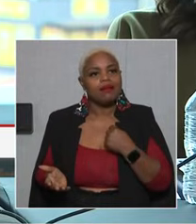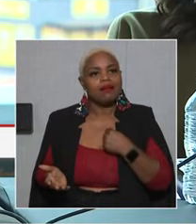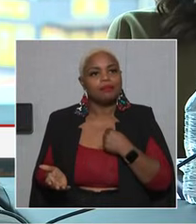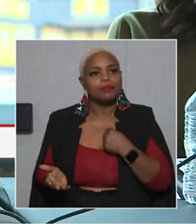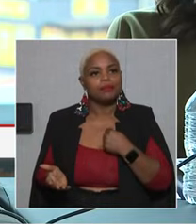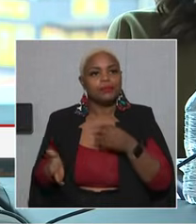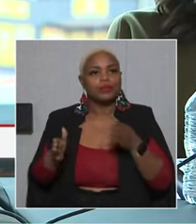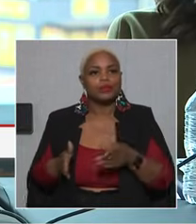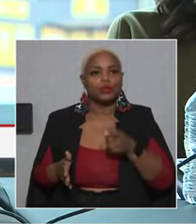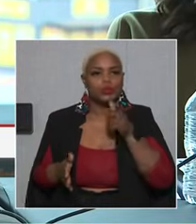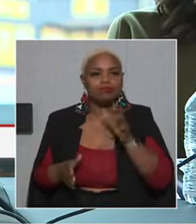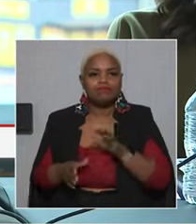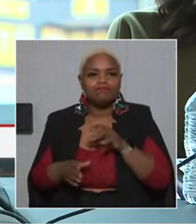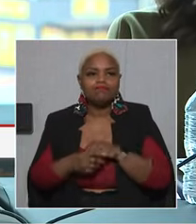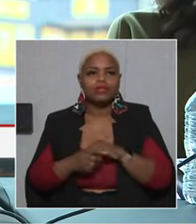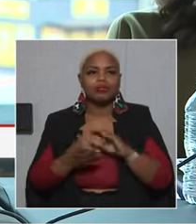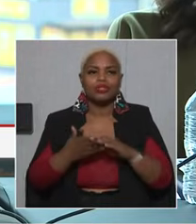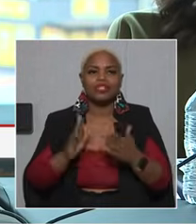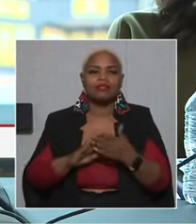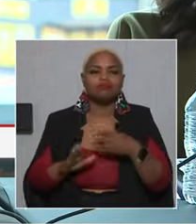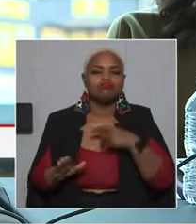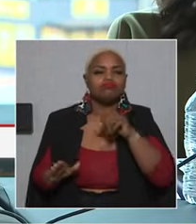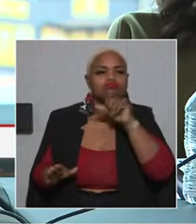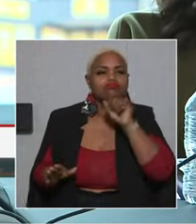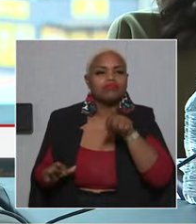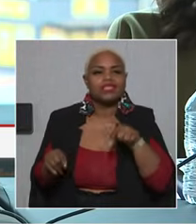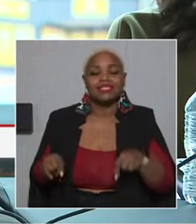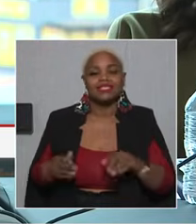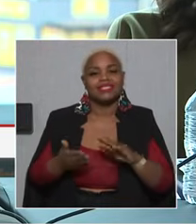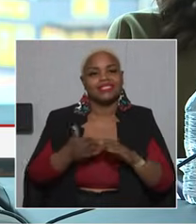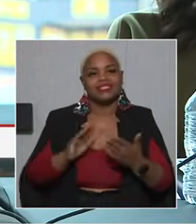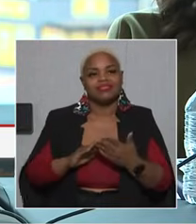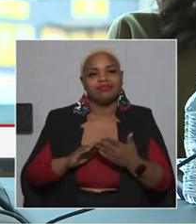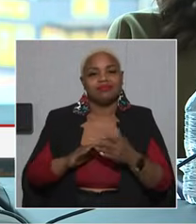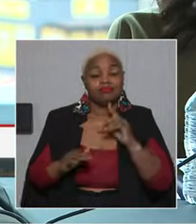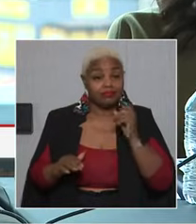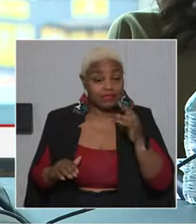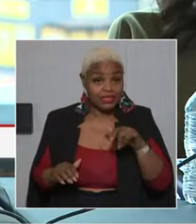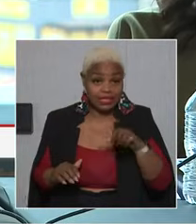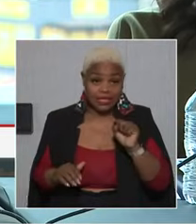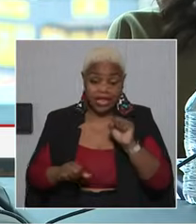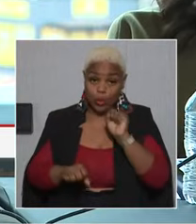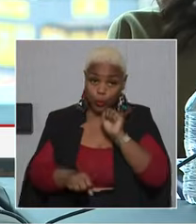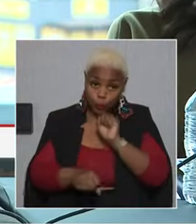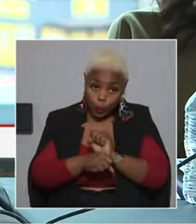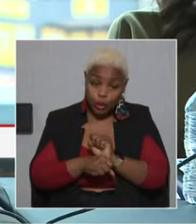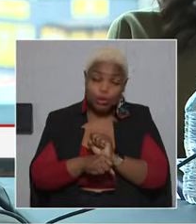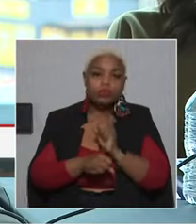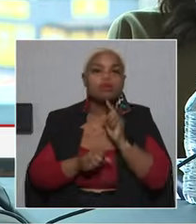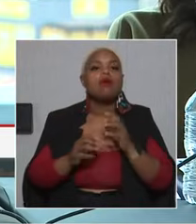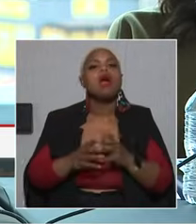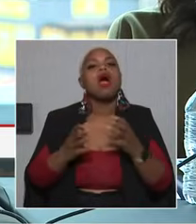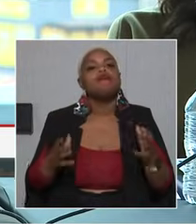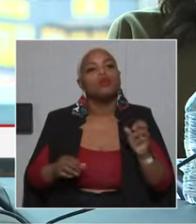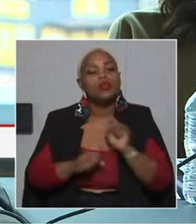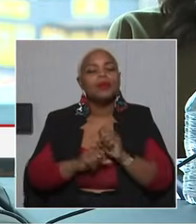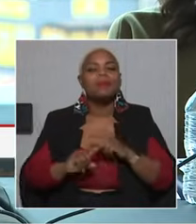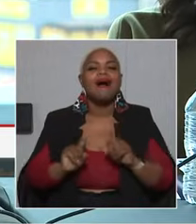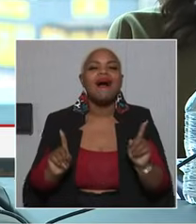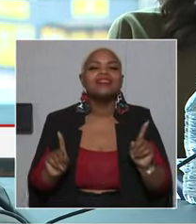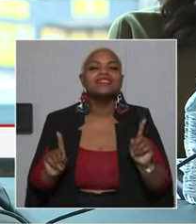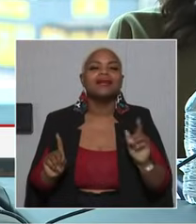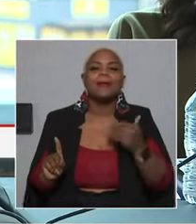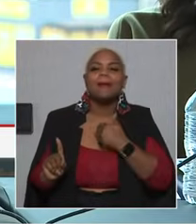community, I love this city. I mean, it has been a lot of work, but the way the members of the residents of the District